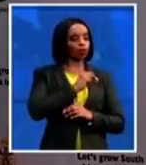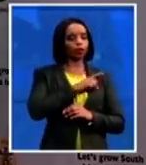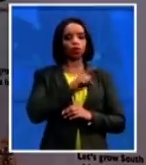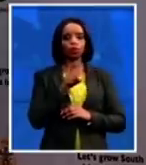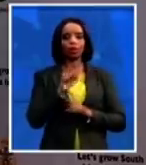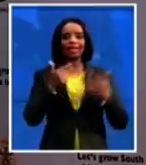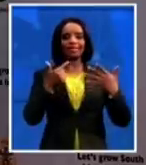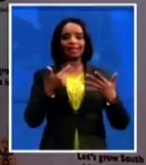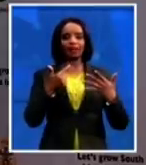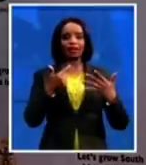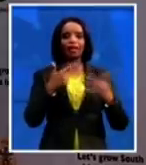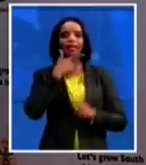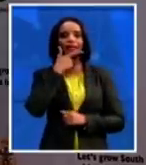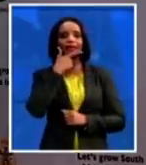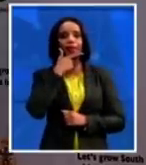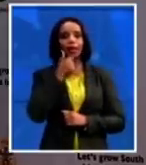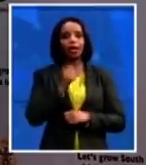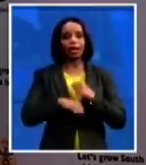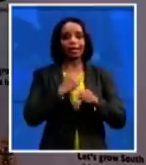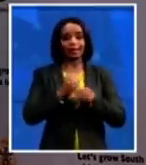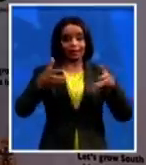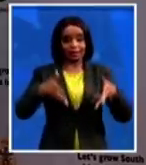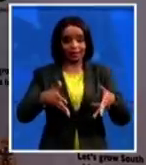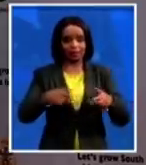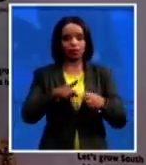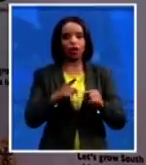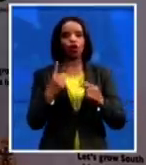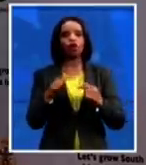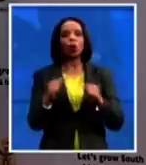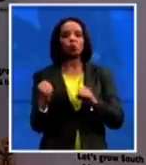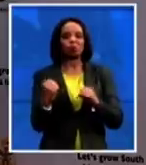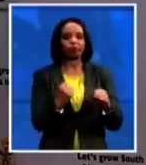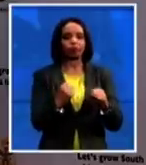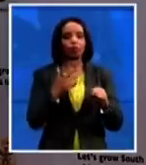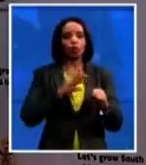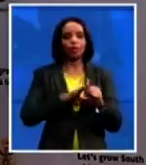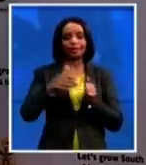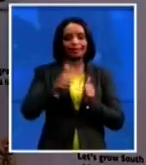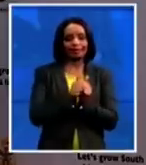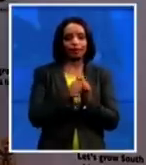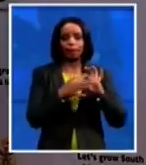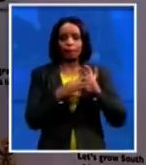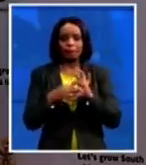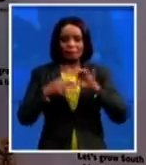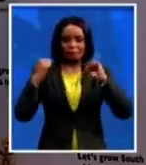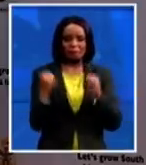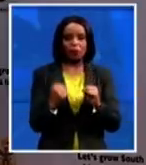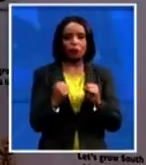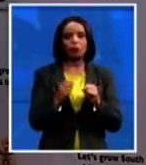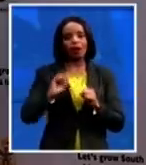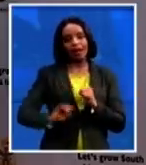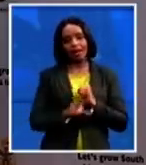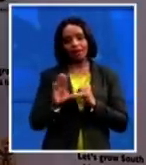to strengthen partnership directed at African development and cooperation in multilateral